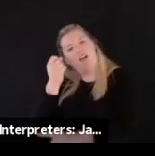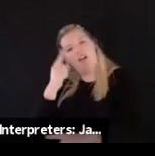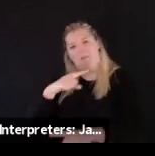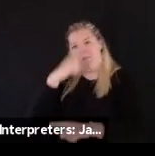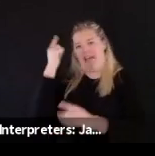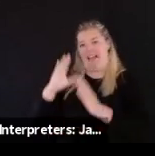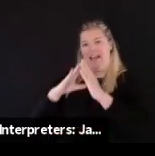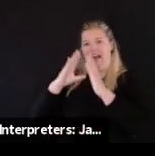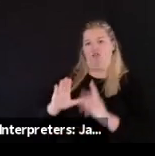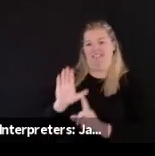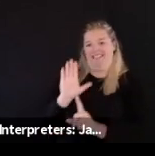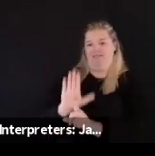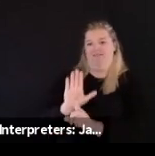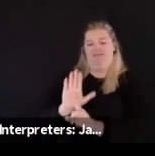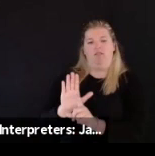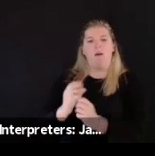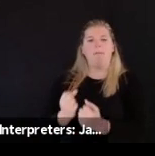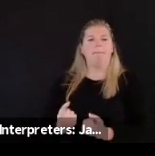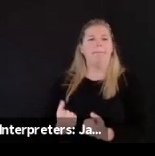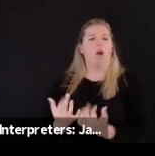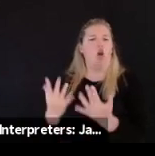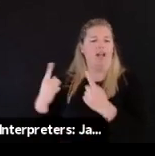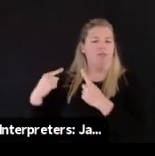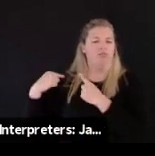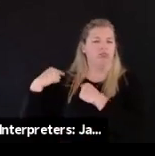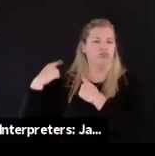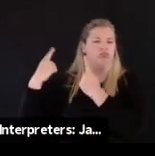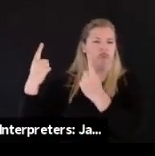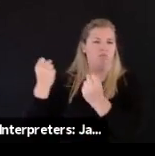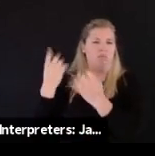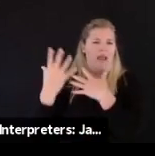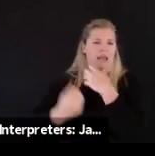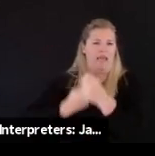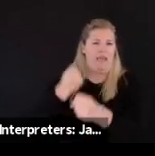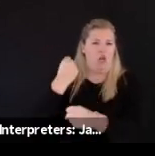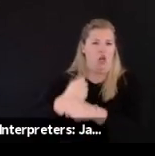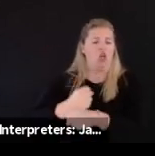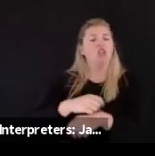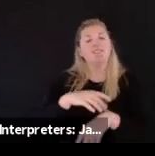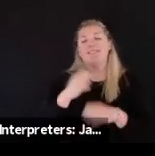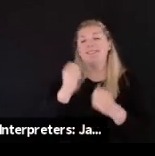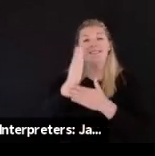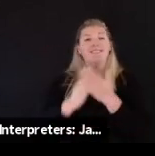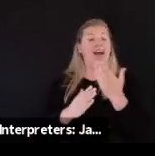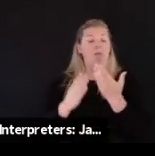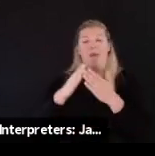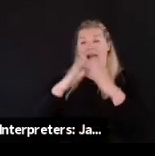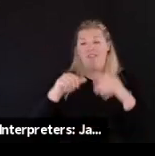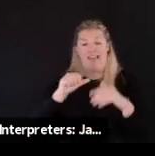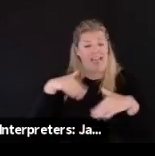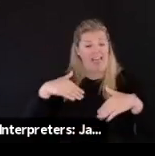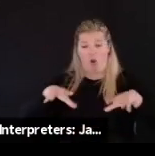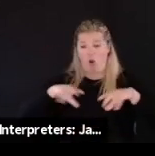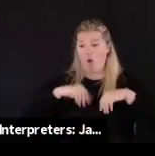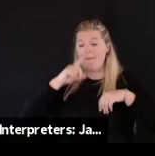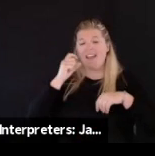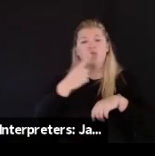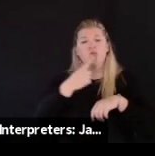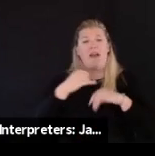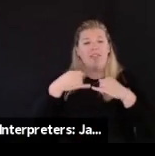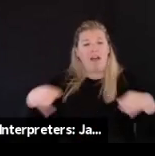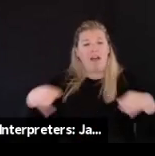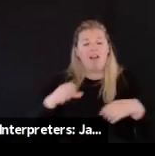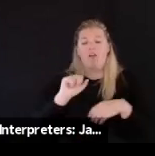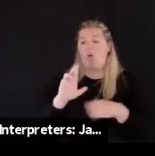years, and many of them aren't even owned because of redlining and issues of lack of